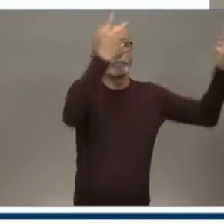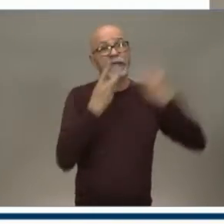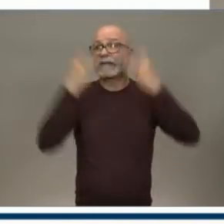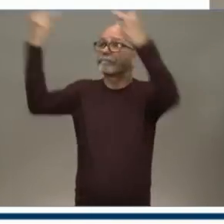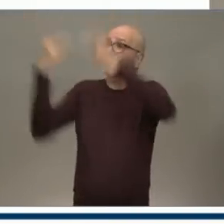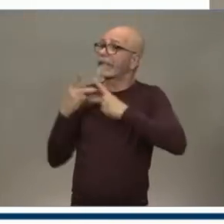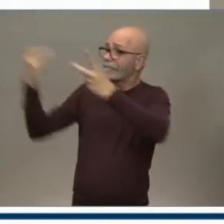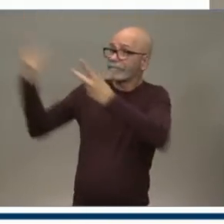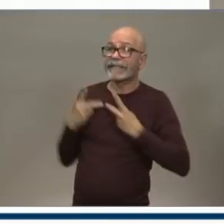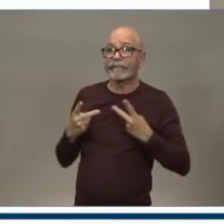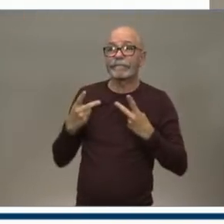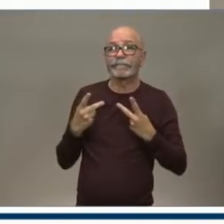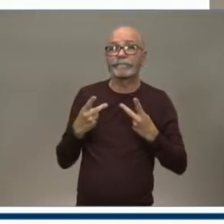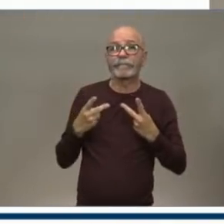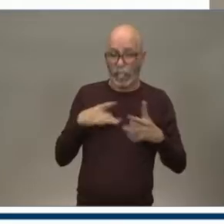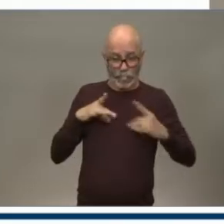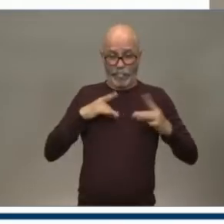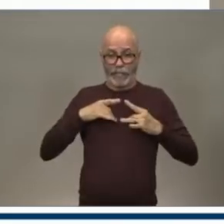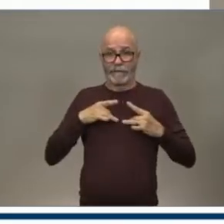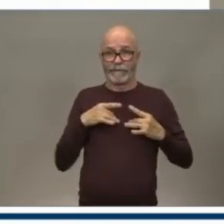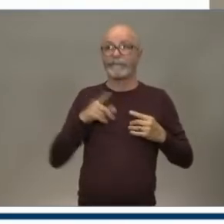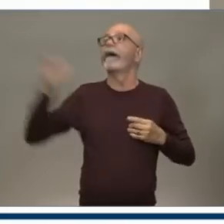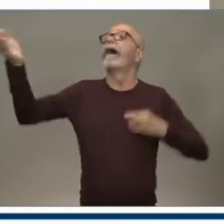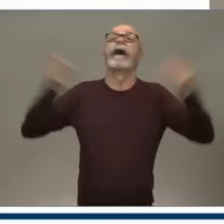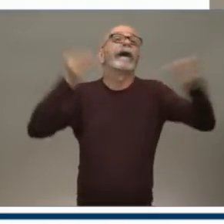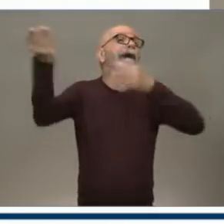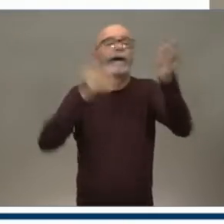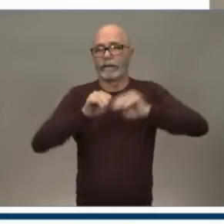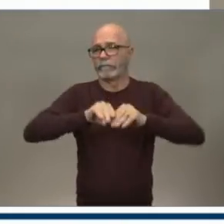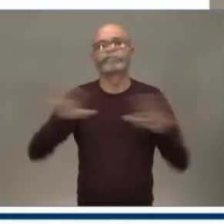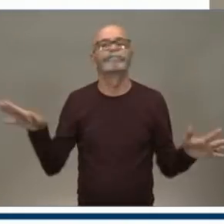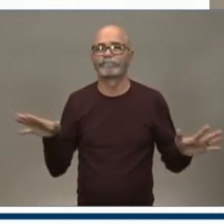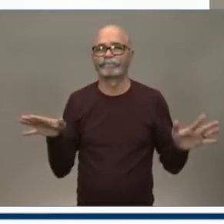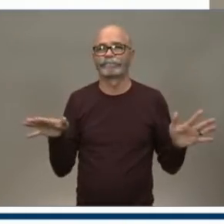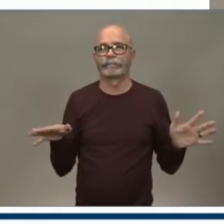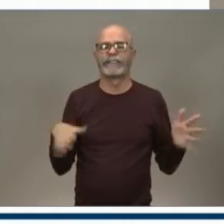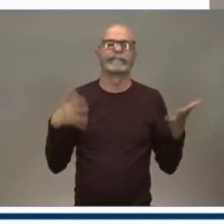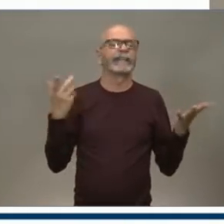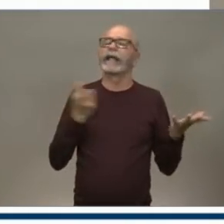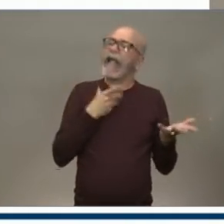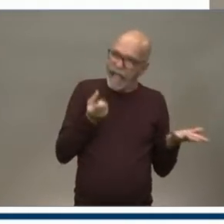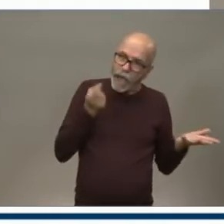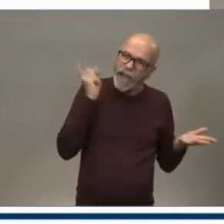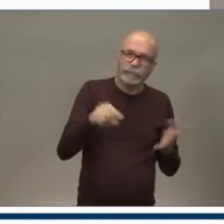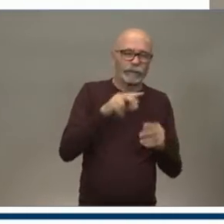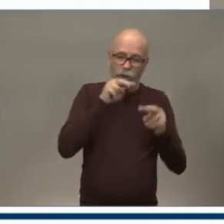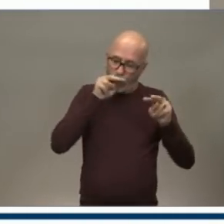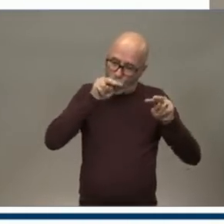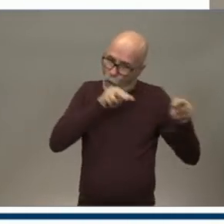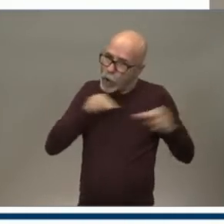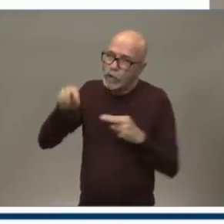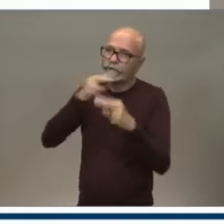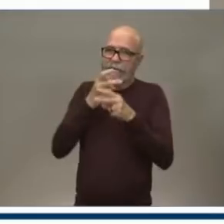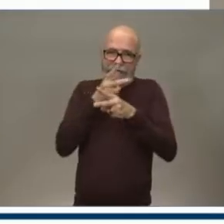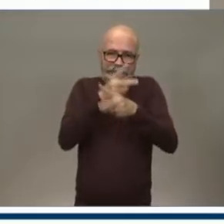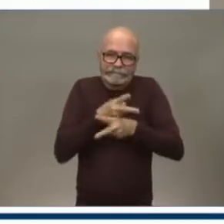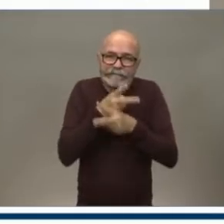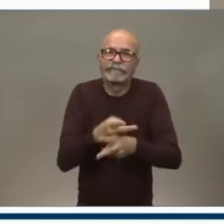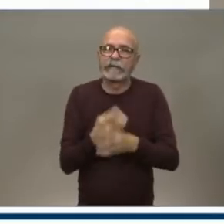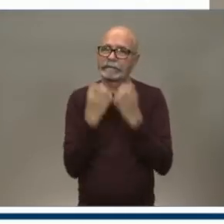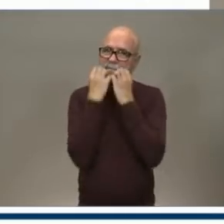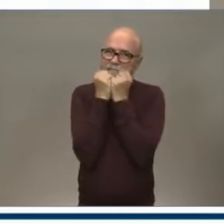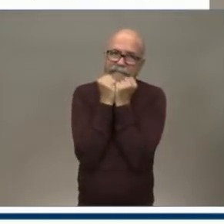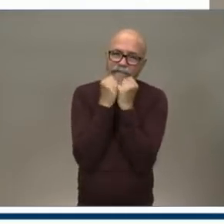Metro Halifax, well, what are we doing to minimize the chance for spreading it around? We're at the beginning of what really